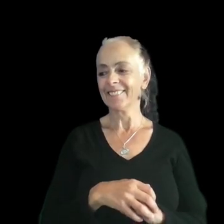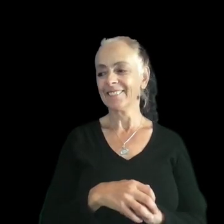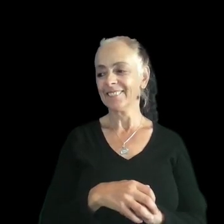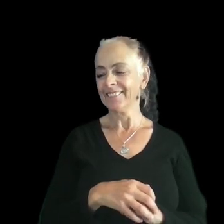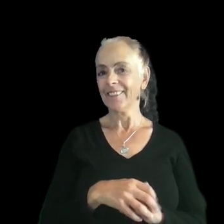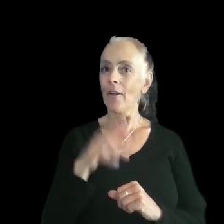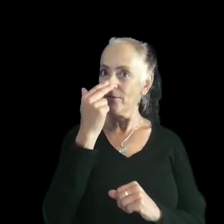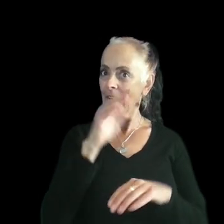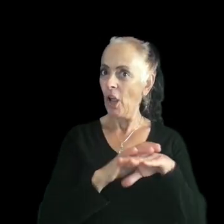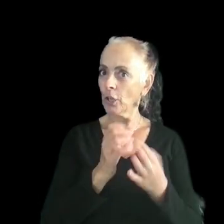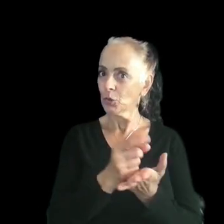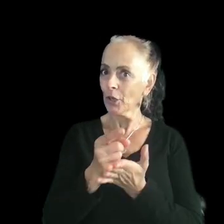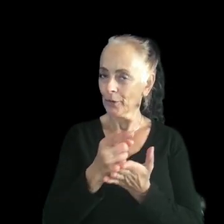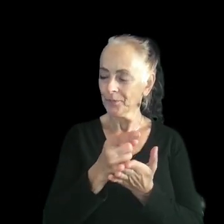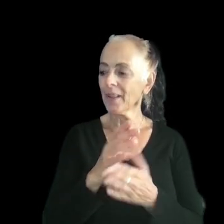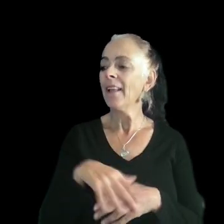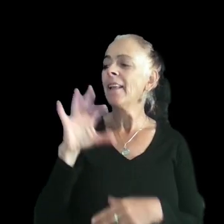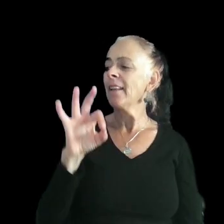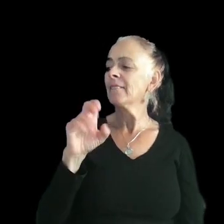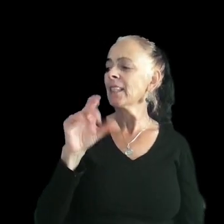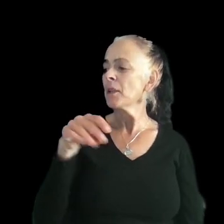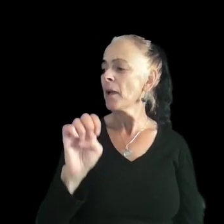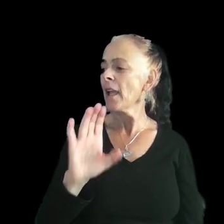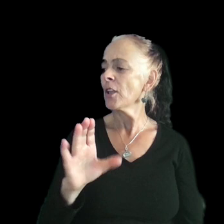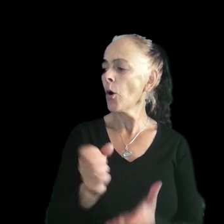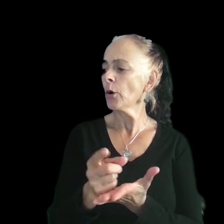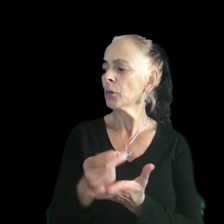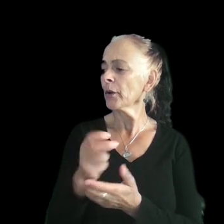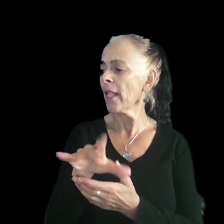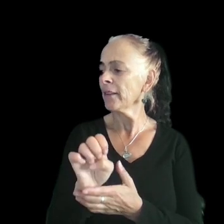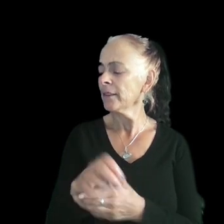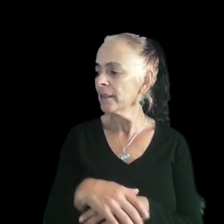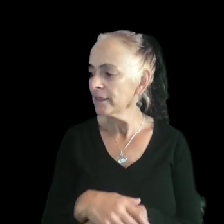twitter uh felipe what is your twitter handle